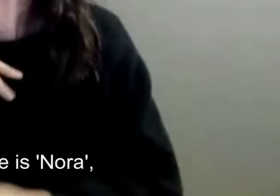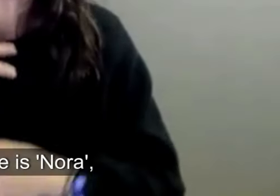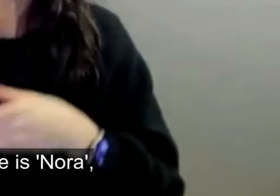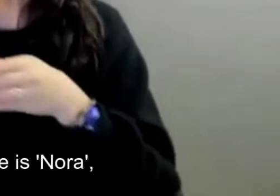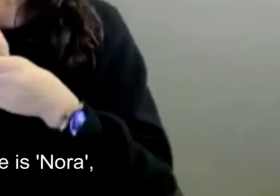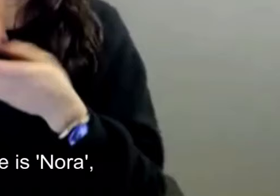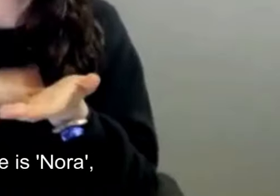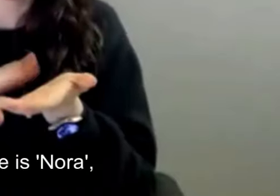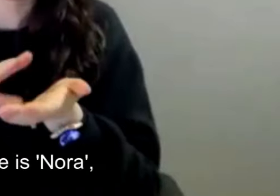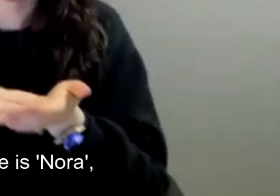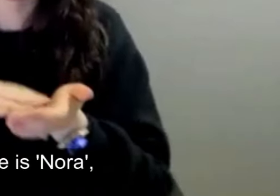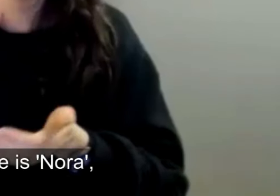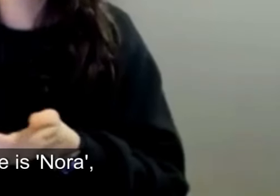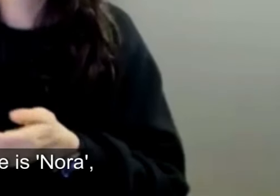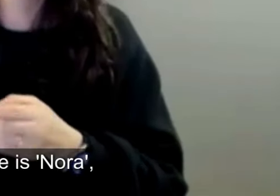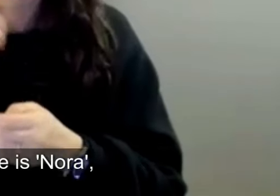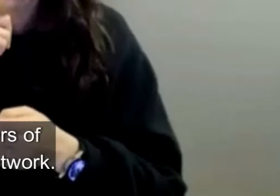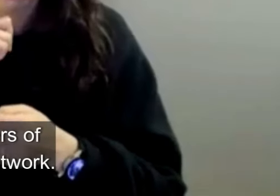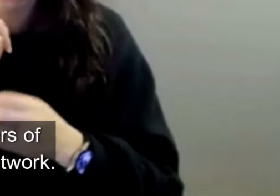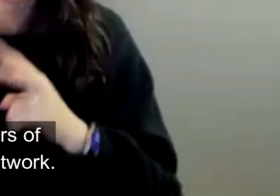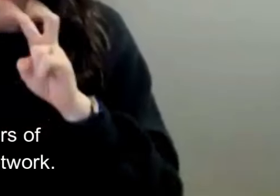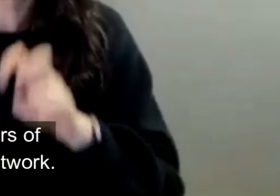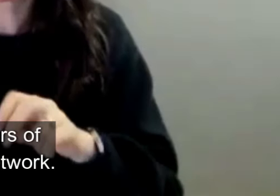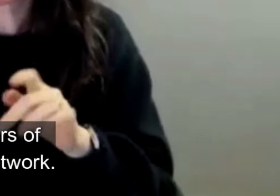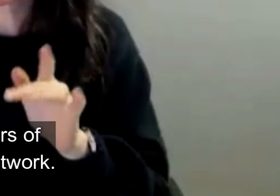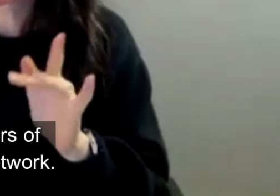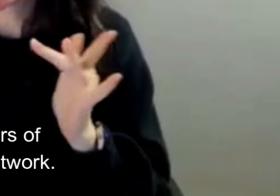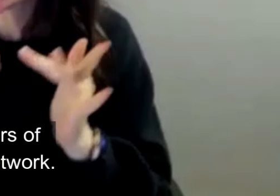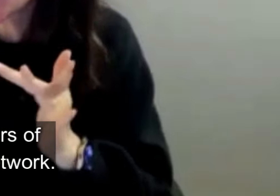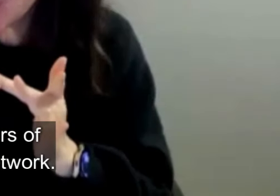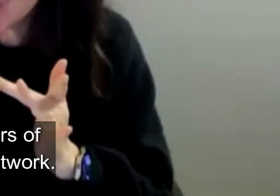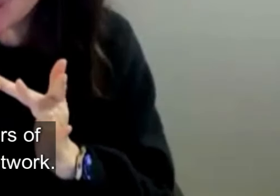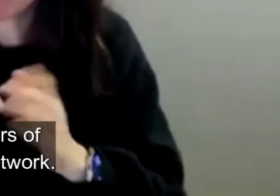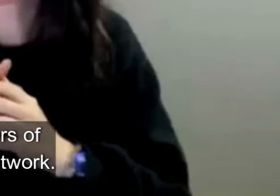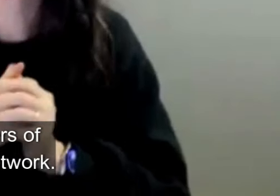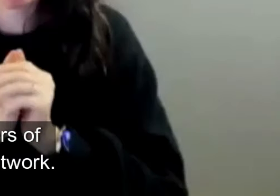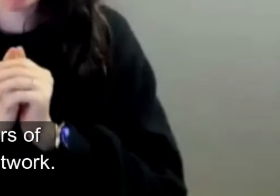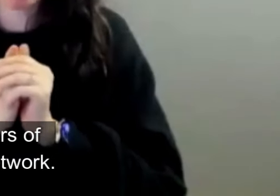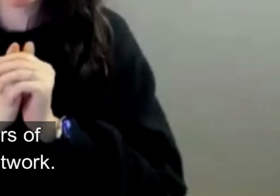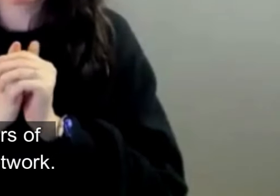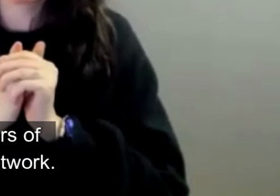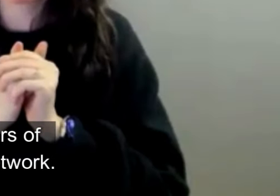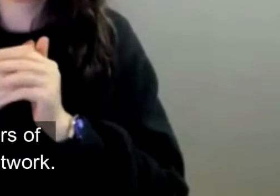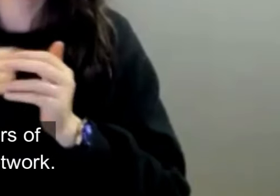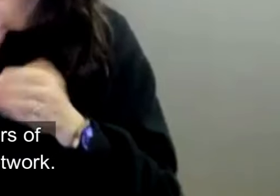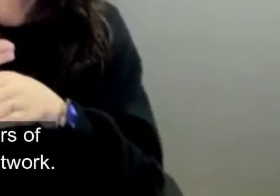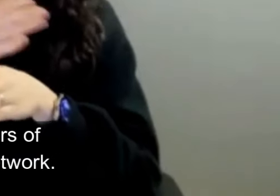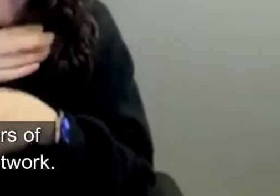My name is Nora. My surname is Nora. And I'm one of the members of the Irish Deaf Research Network.